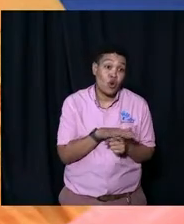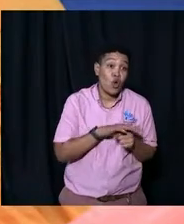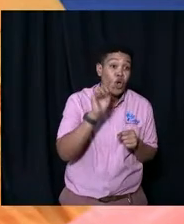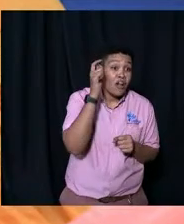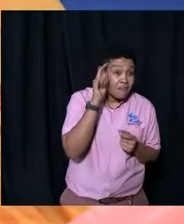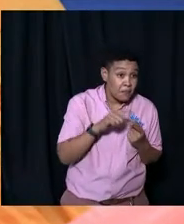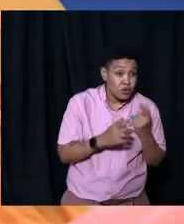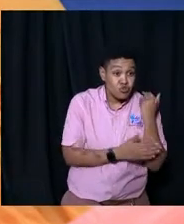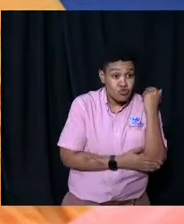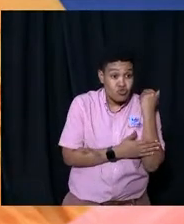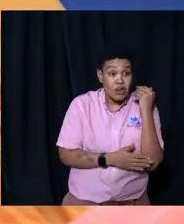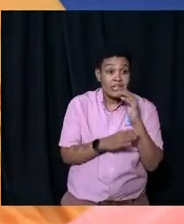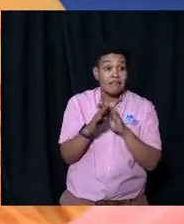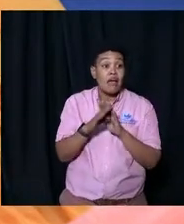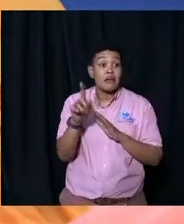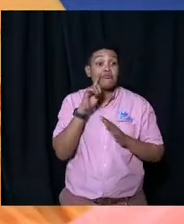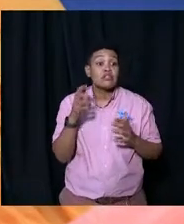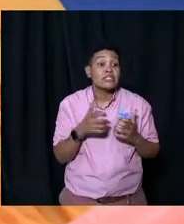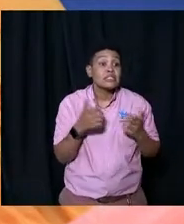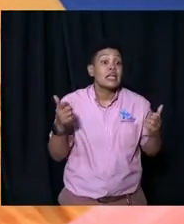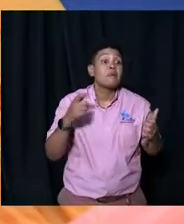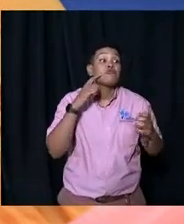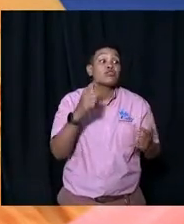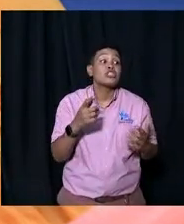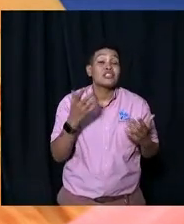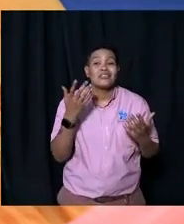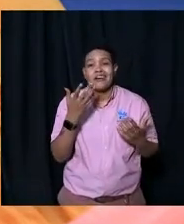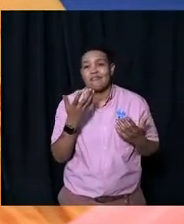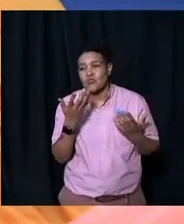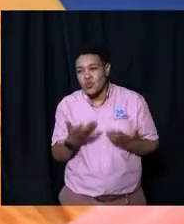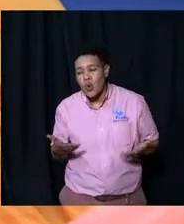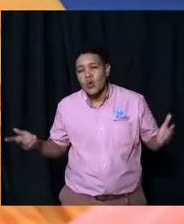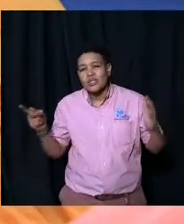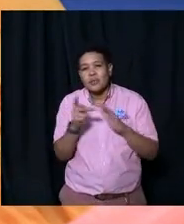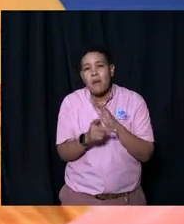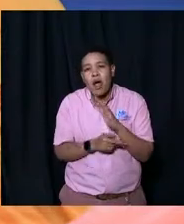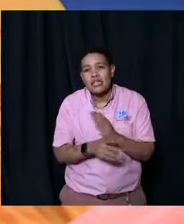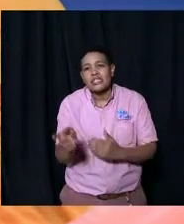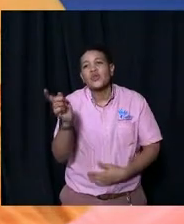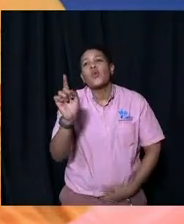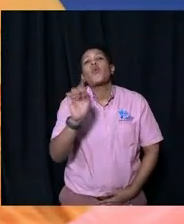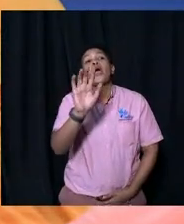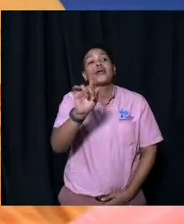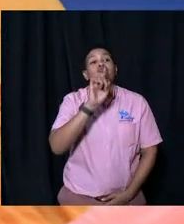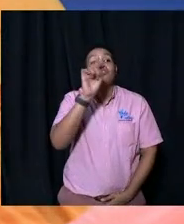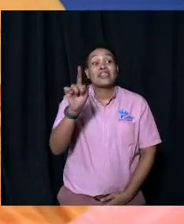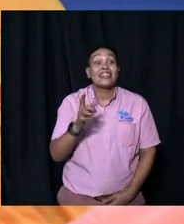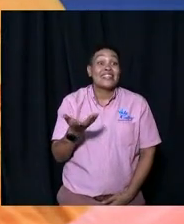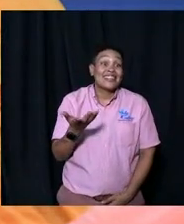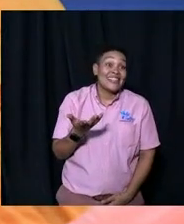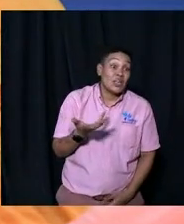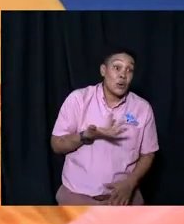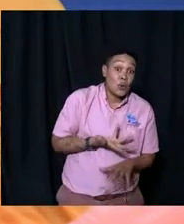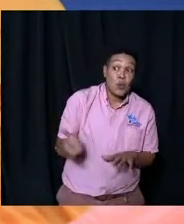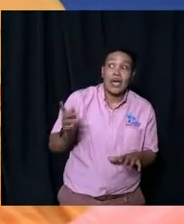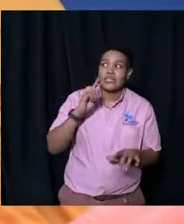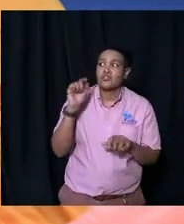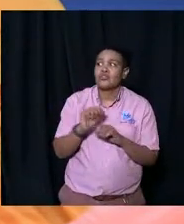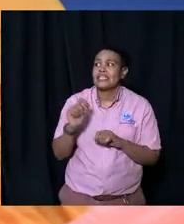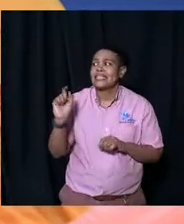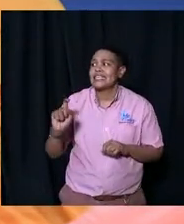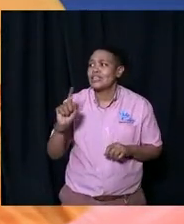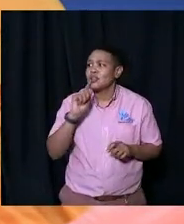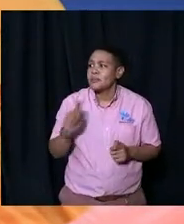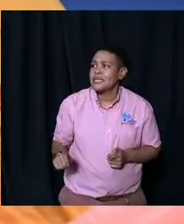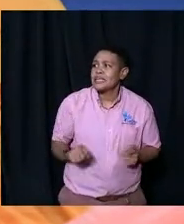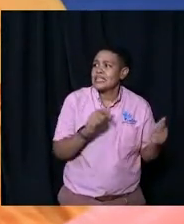Rural Development, a separation at source policy, whereby the fraction of the waste that really needs to be